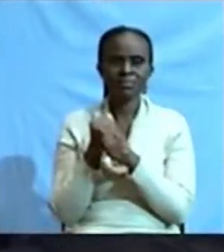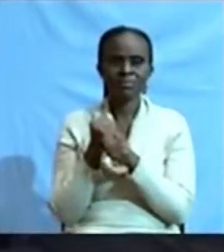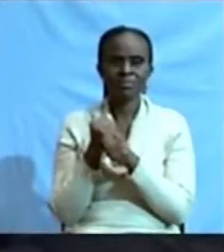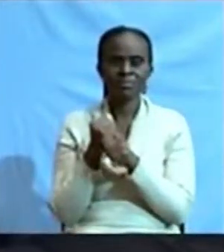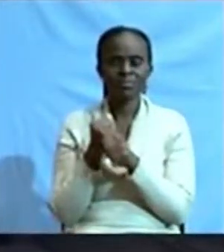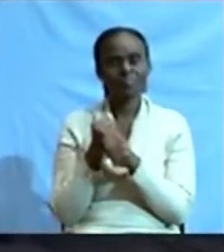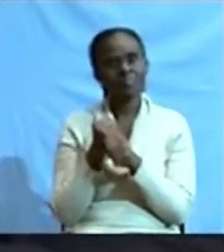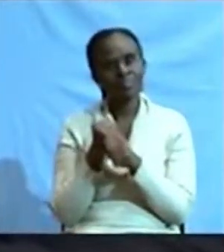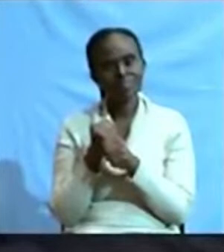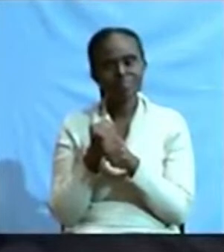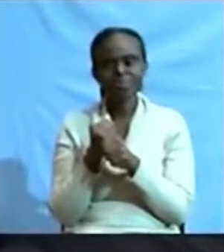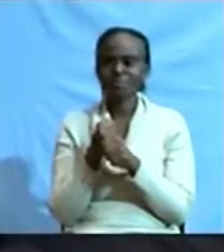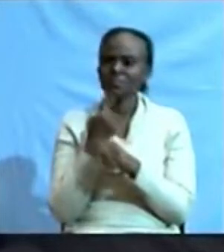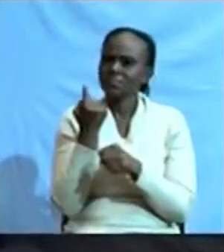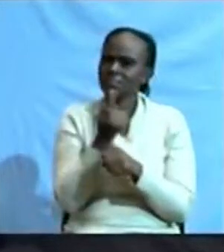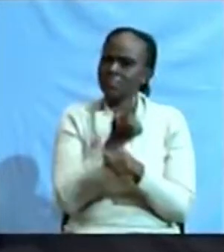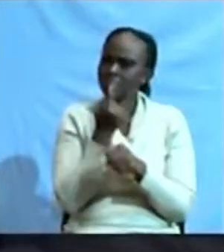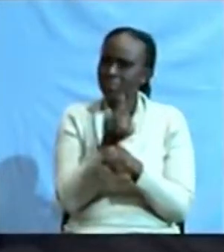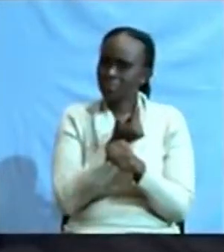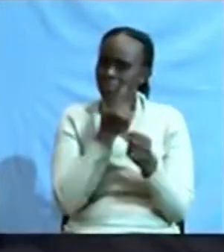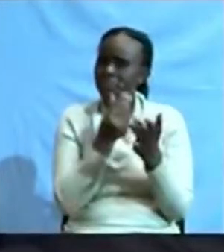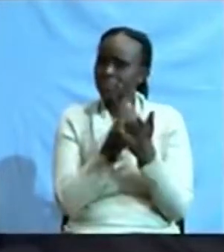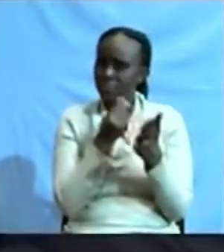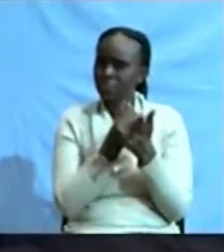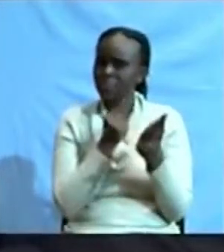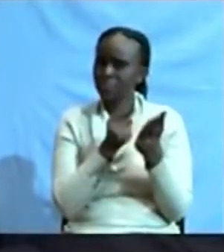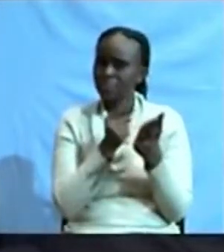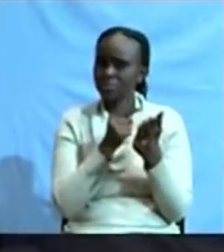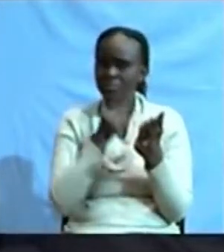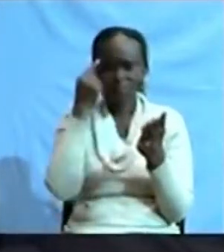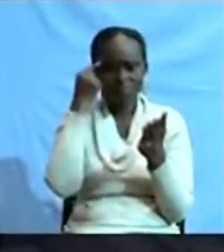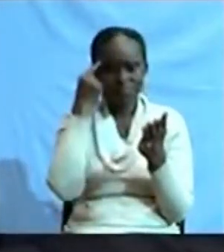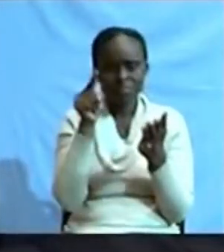Does it mean that's the only money for